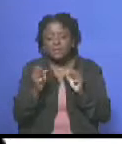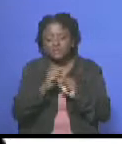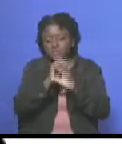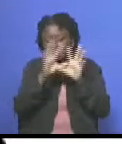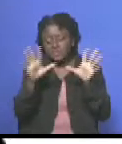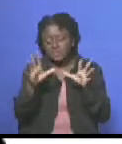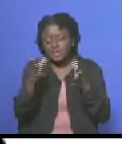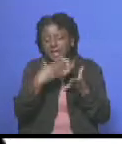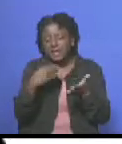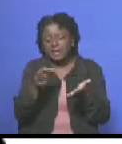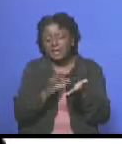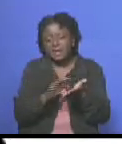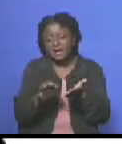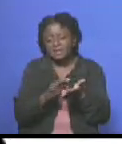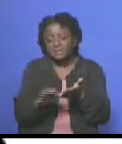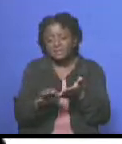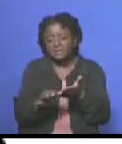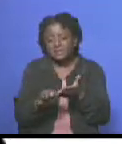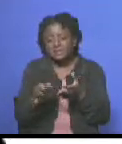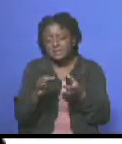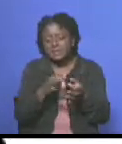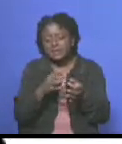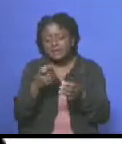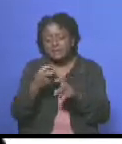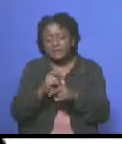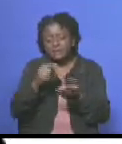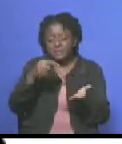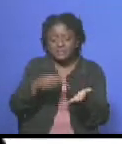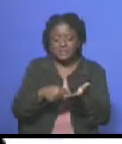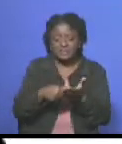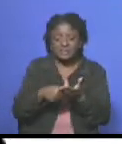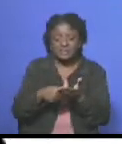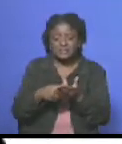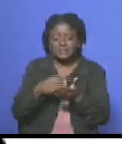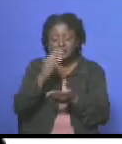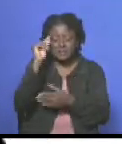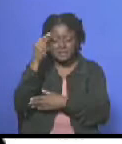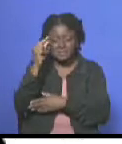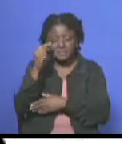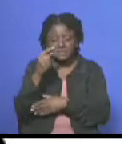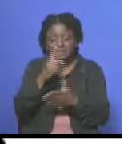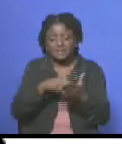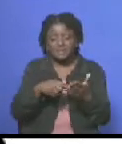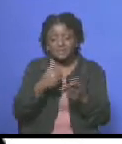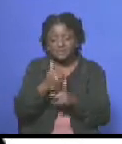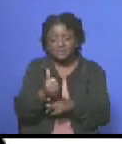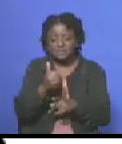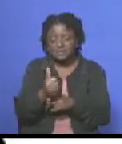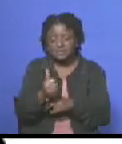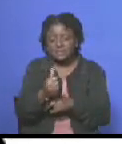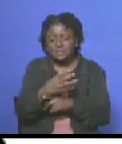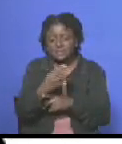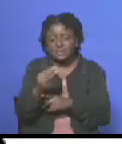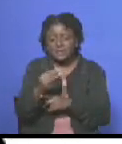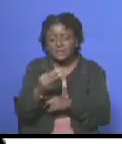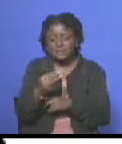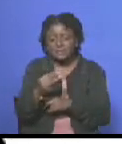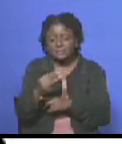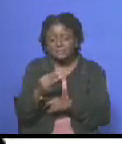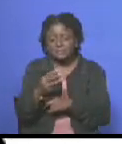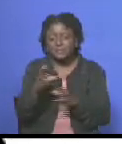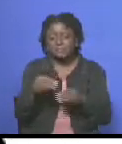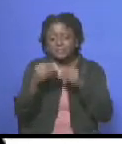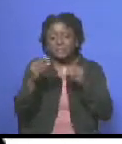current administration, accusing government of putting another bill on the backs of Bahamians at a time when they are at their most vulnerable. We